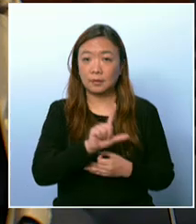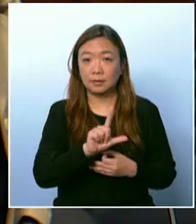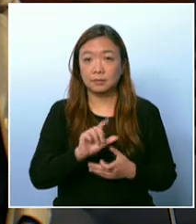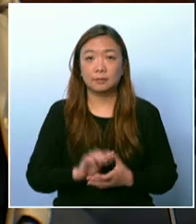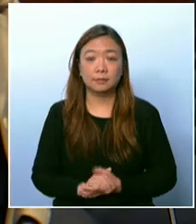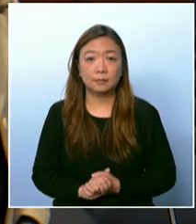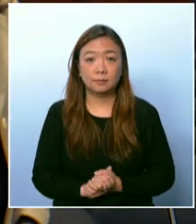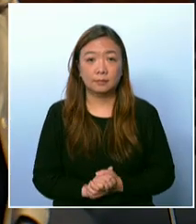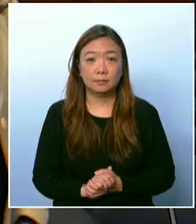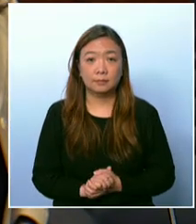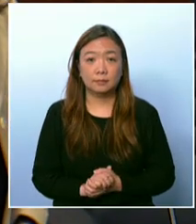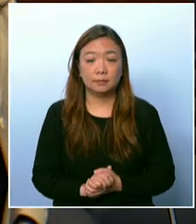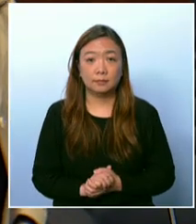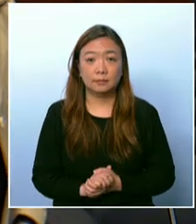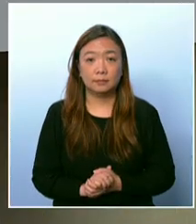Starry Lee.